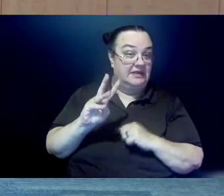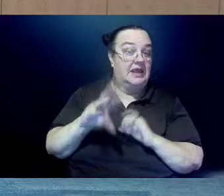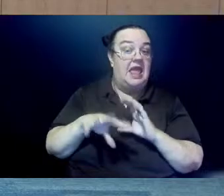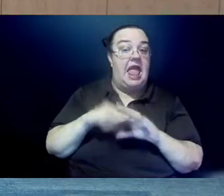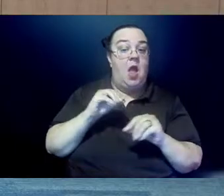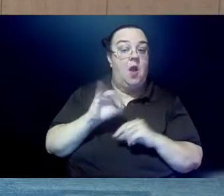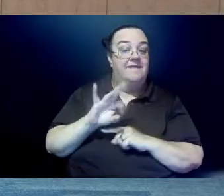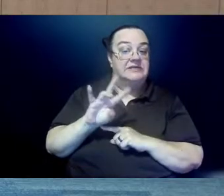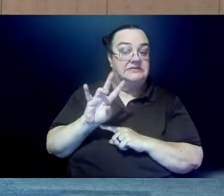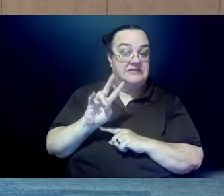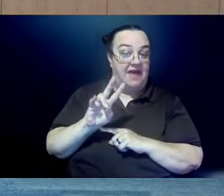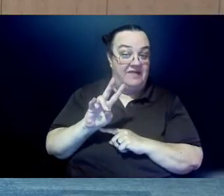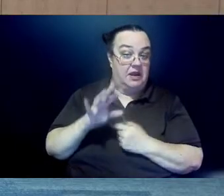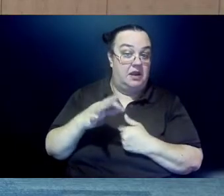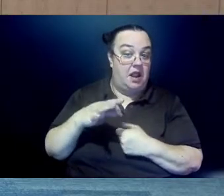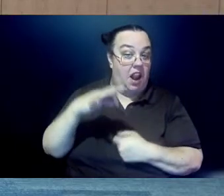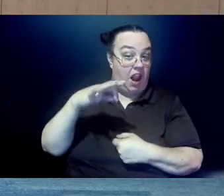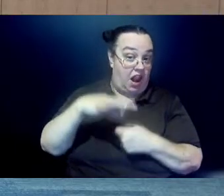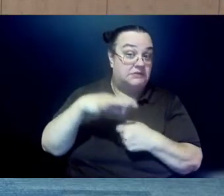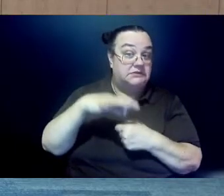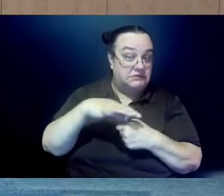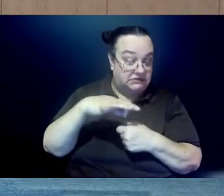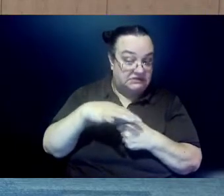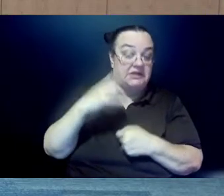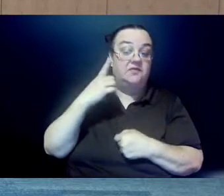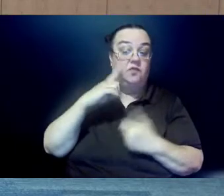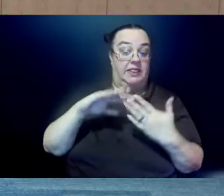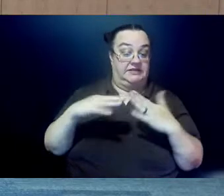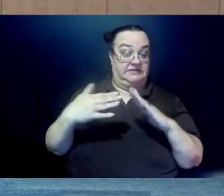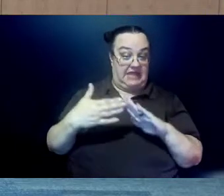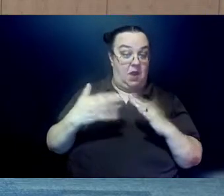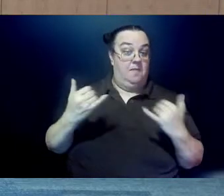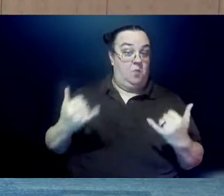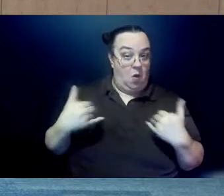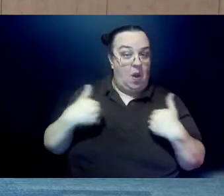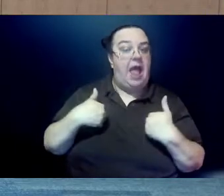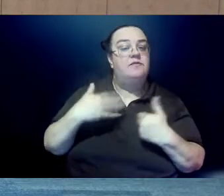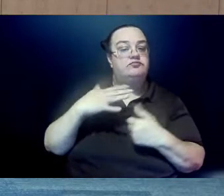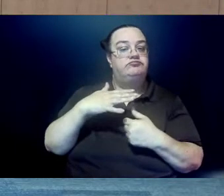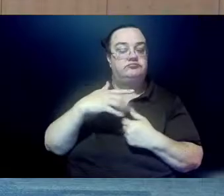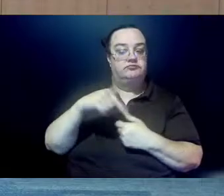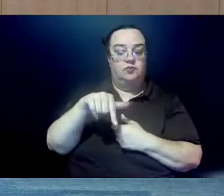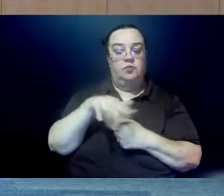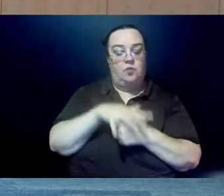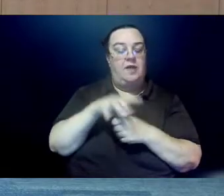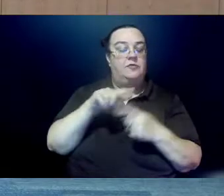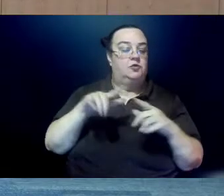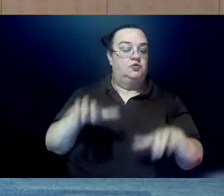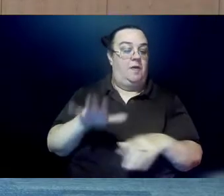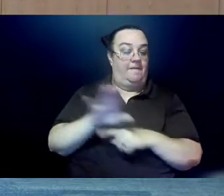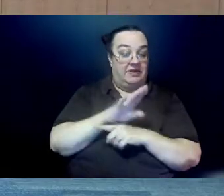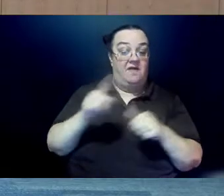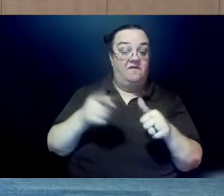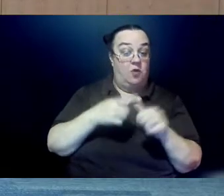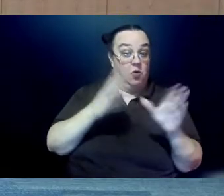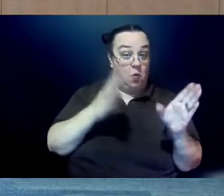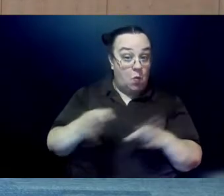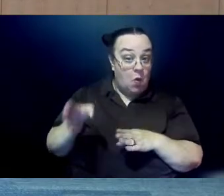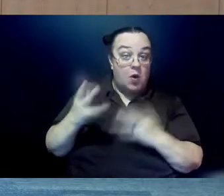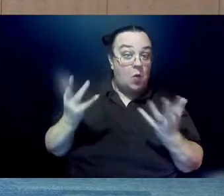7 elected officials for the town present, we have a quorum sufficient to conduct business, and the first order of business is the Pledge of